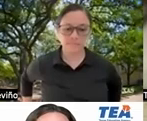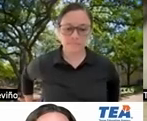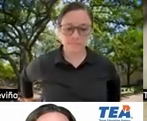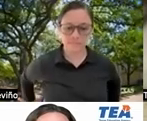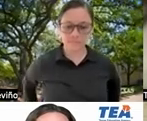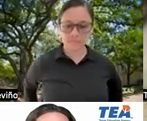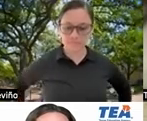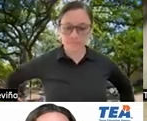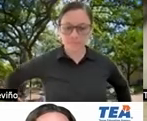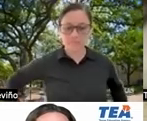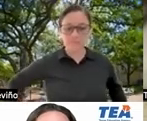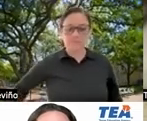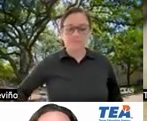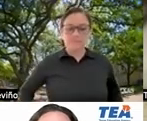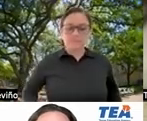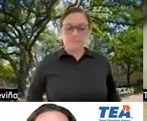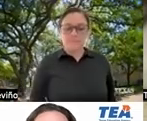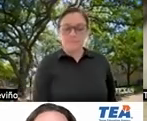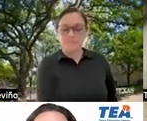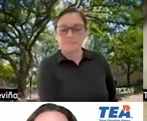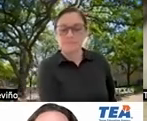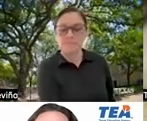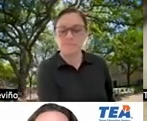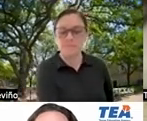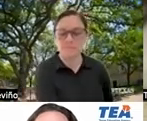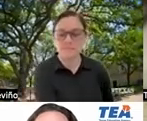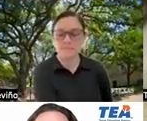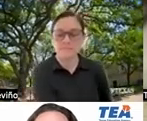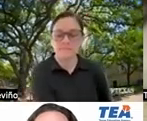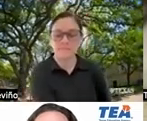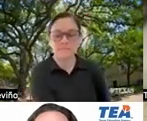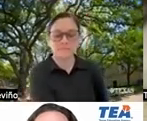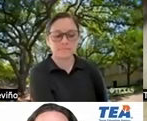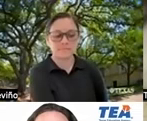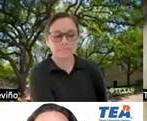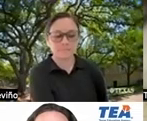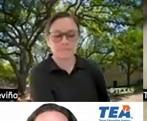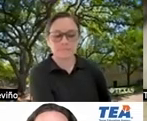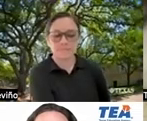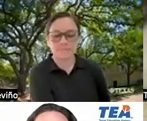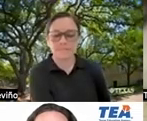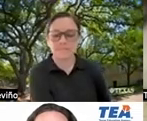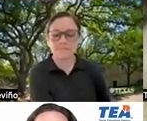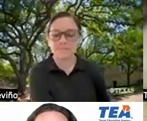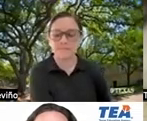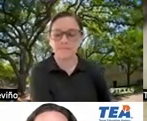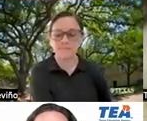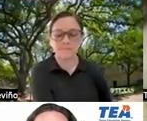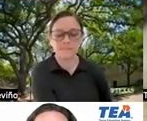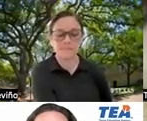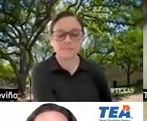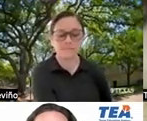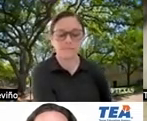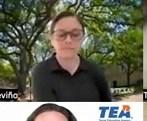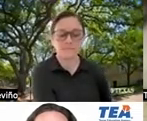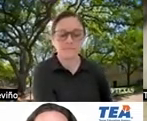Grant. And so as are your facilitators, we will be leading you through this meeting and two other meetings, and I'll